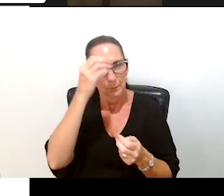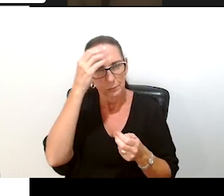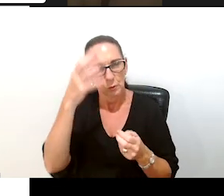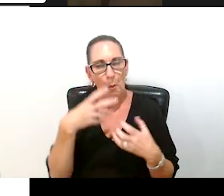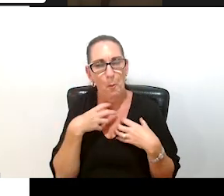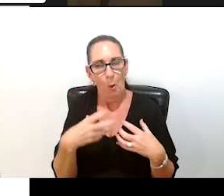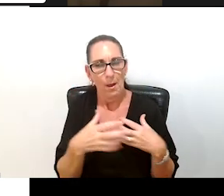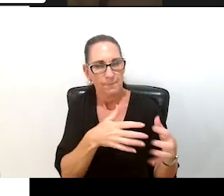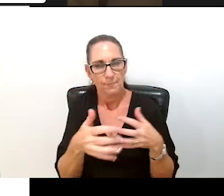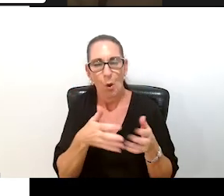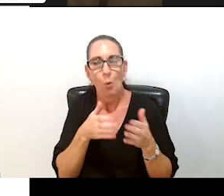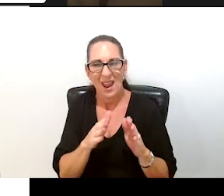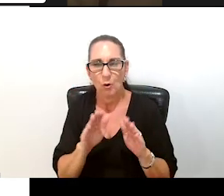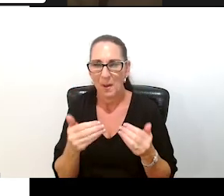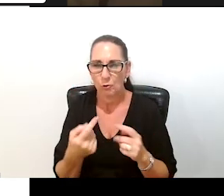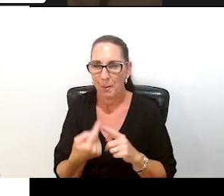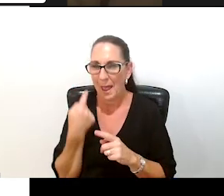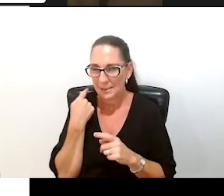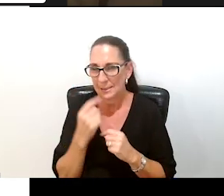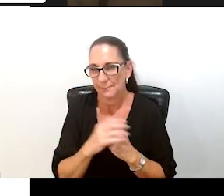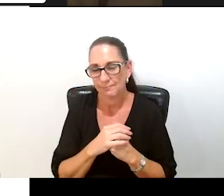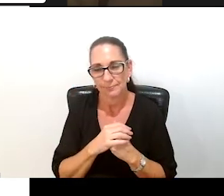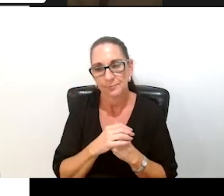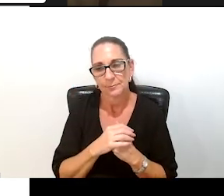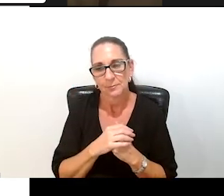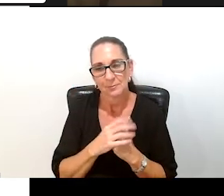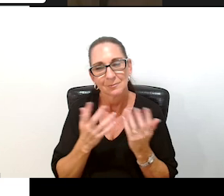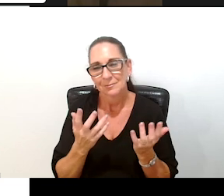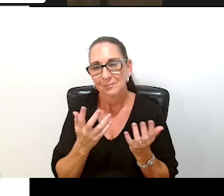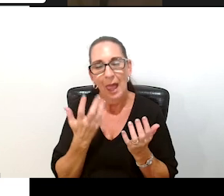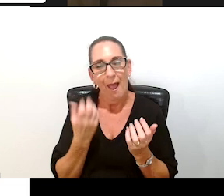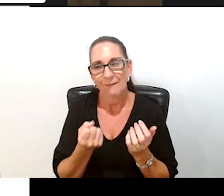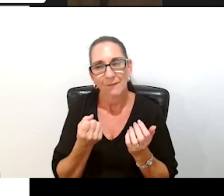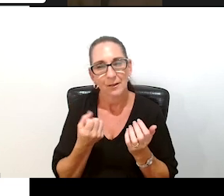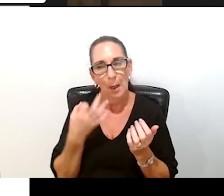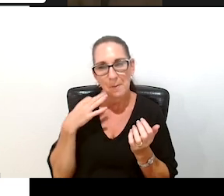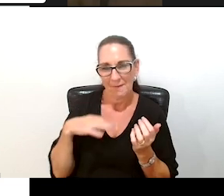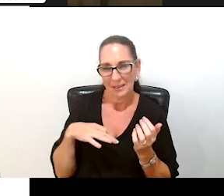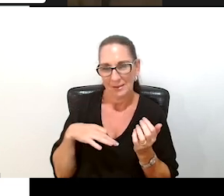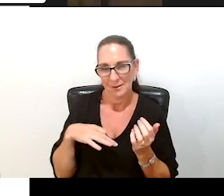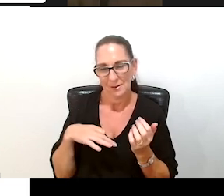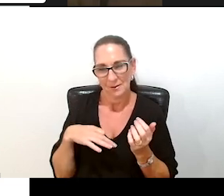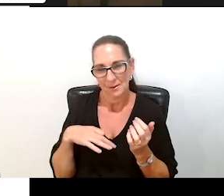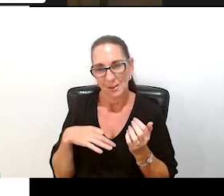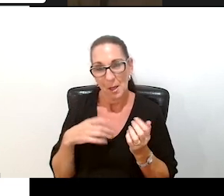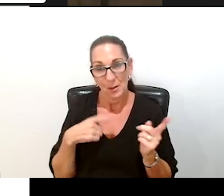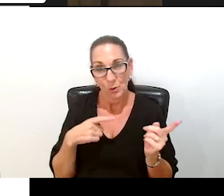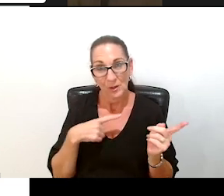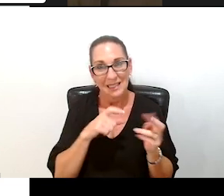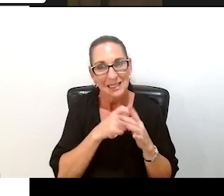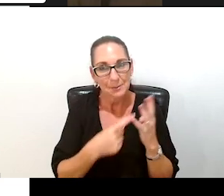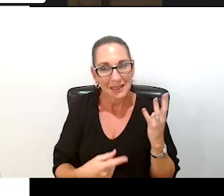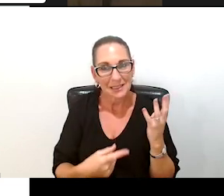had in the past. And of course, there are benefits to governments in terms of better disability reporting